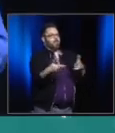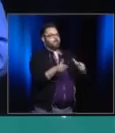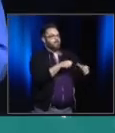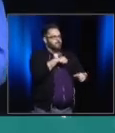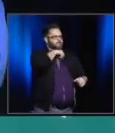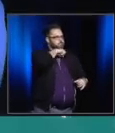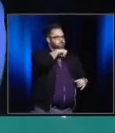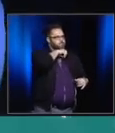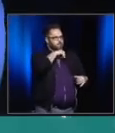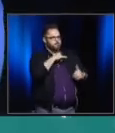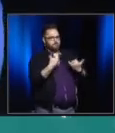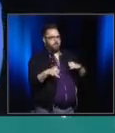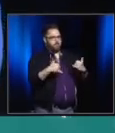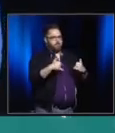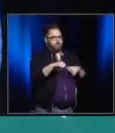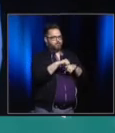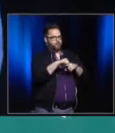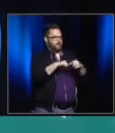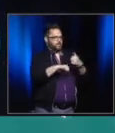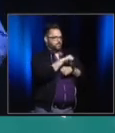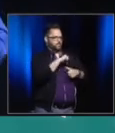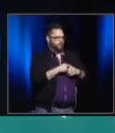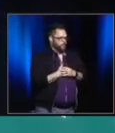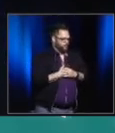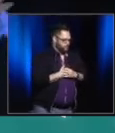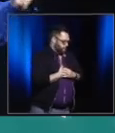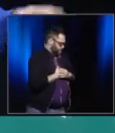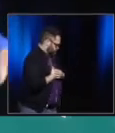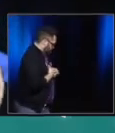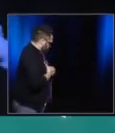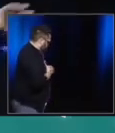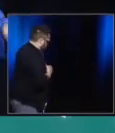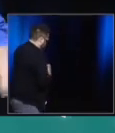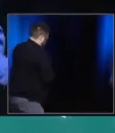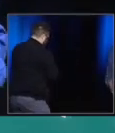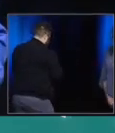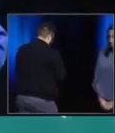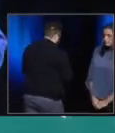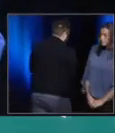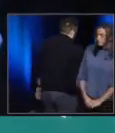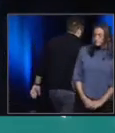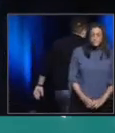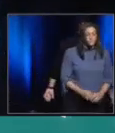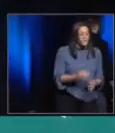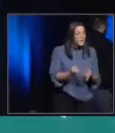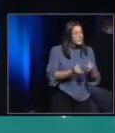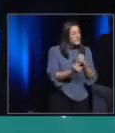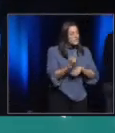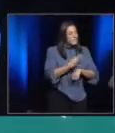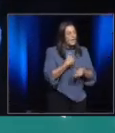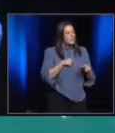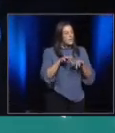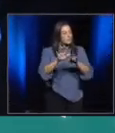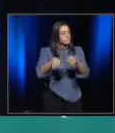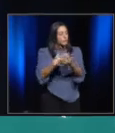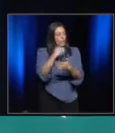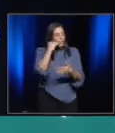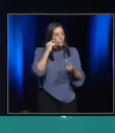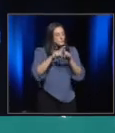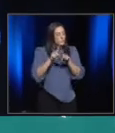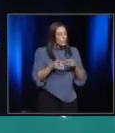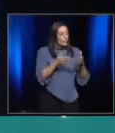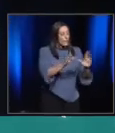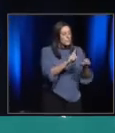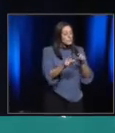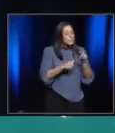They do a lot of this. And at the end of the day, they go home, and they're different ways. Whereas in adult consortships, they continue to